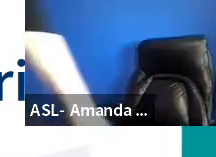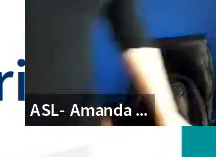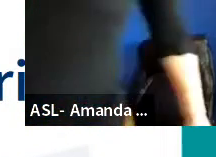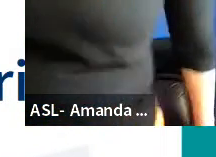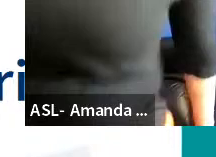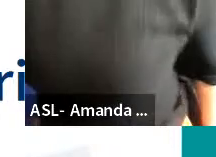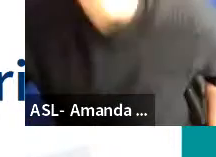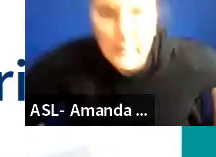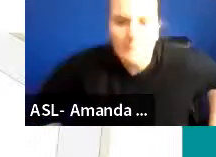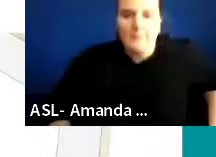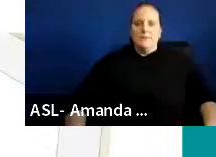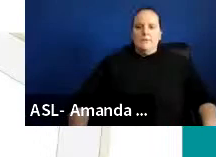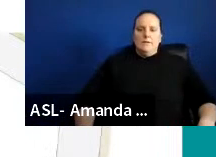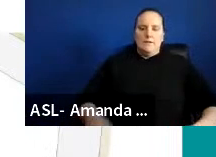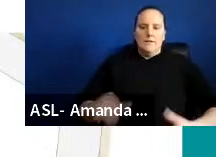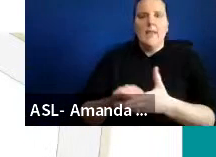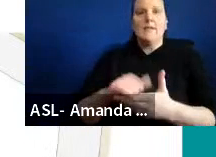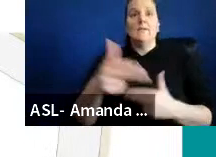people to see. Next.